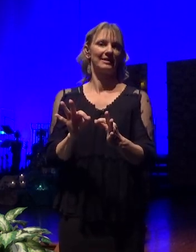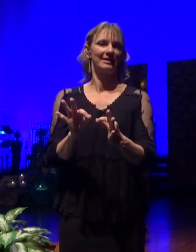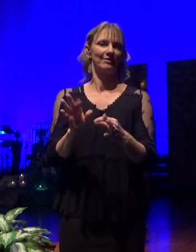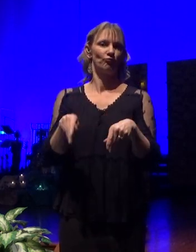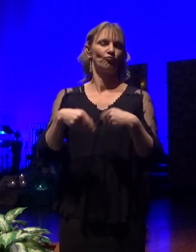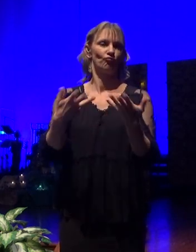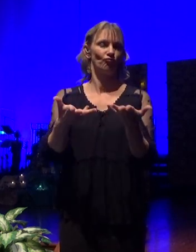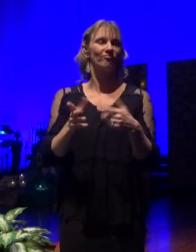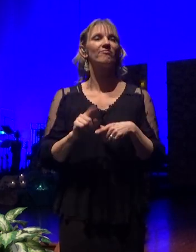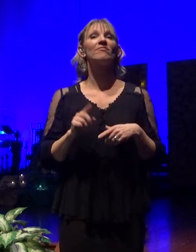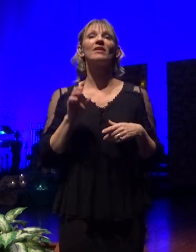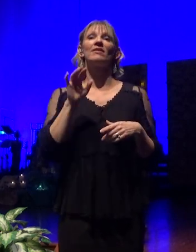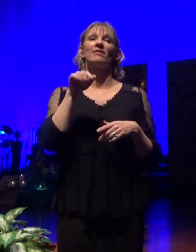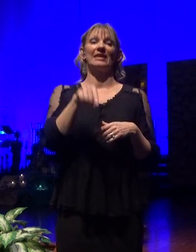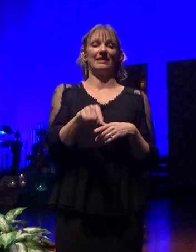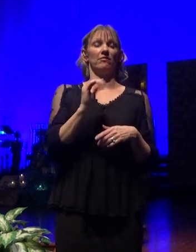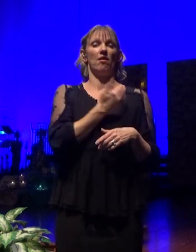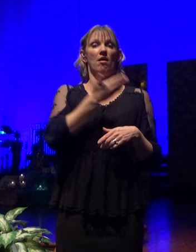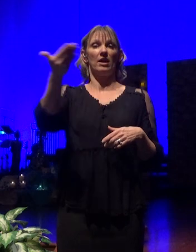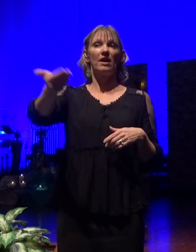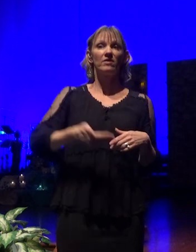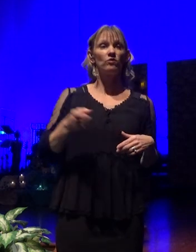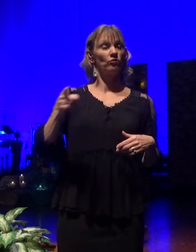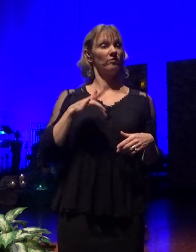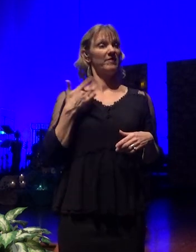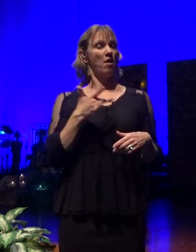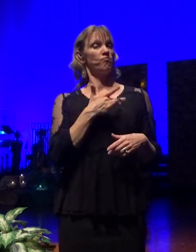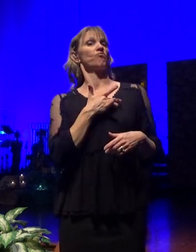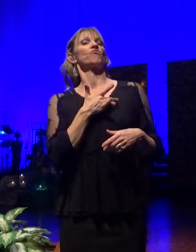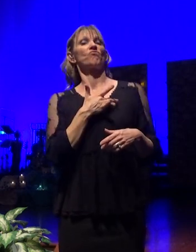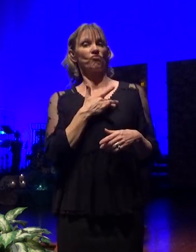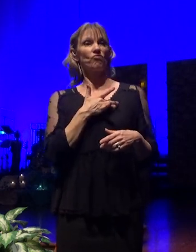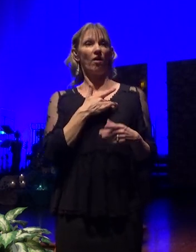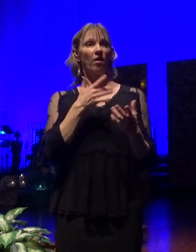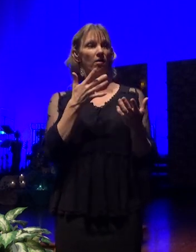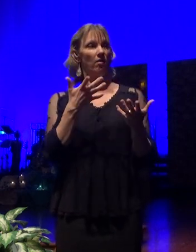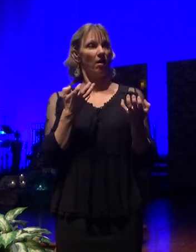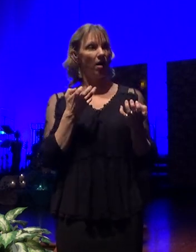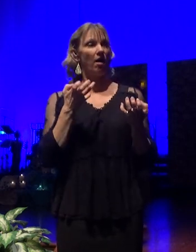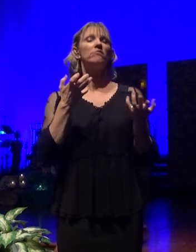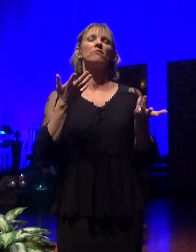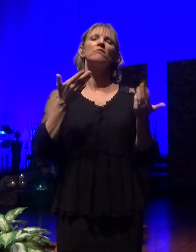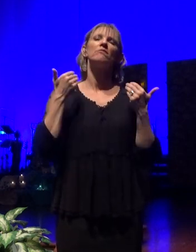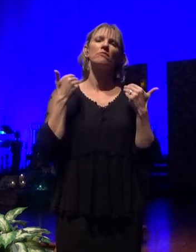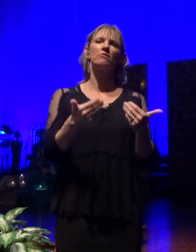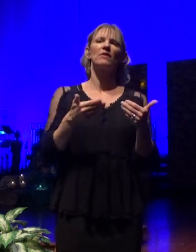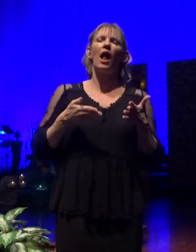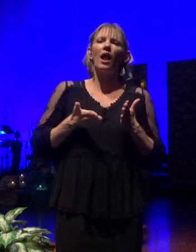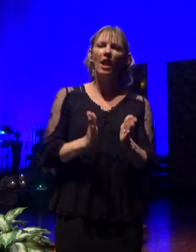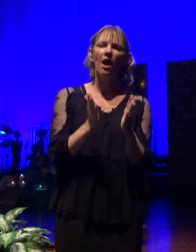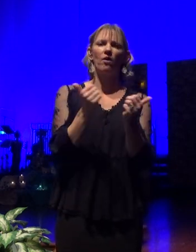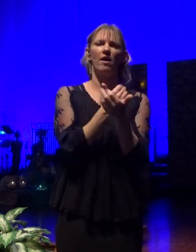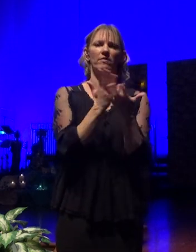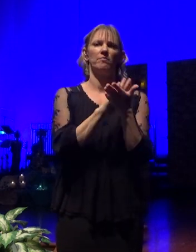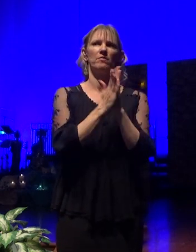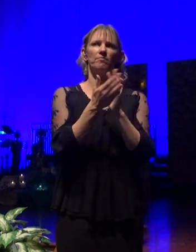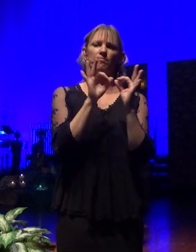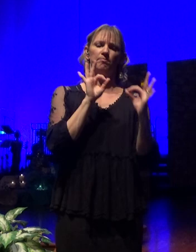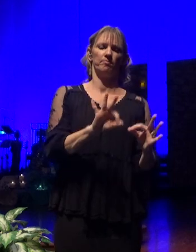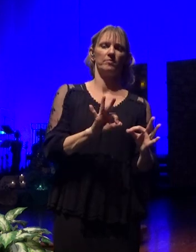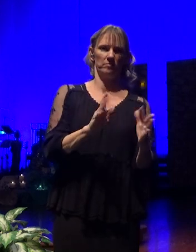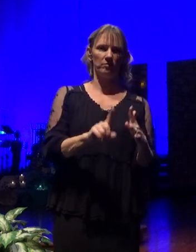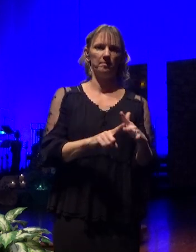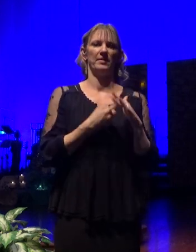for anyone who feels called to allow those conditions to be perfect, begin